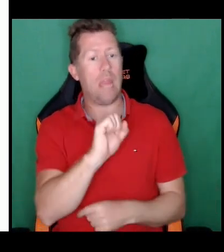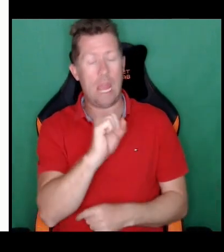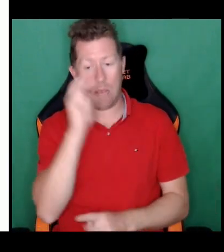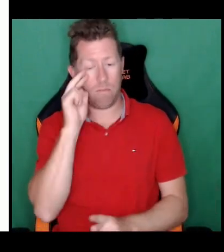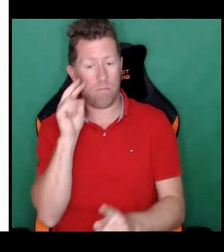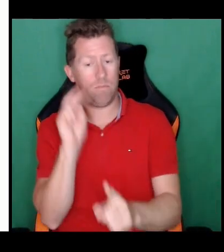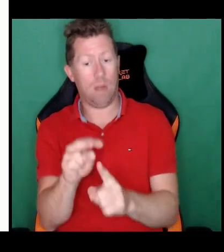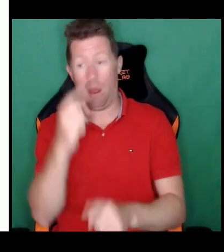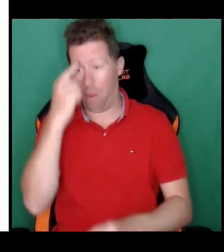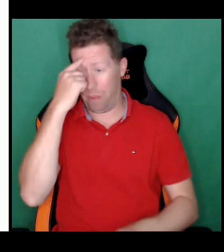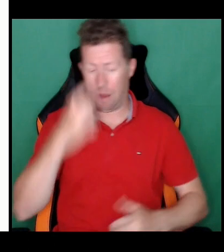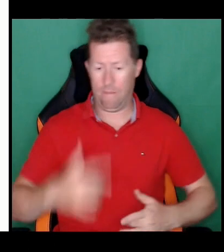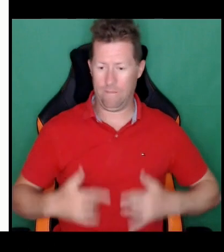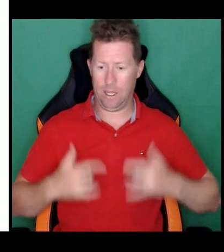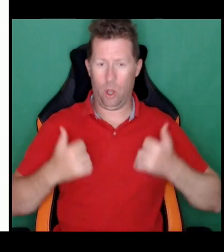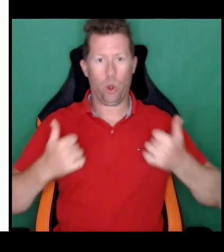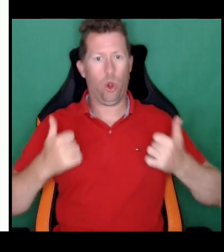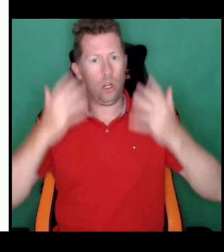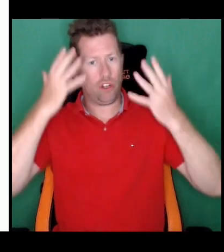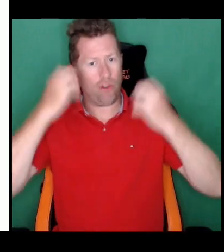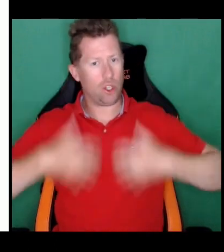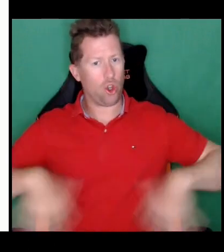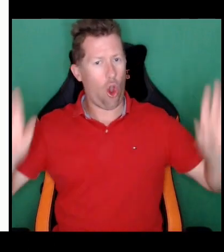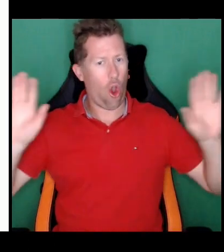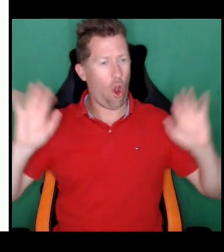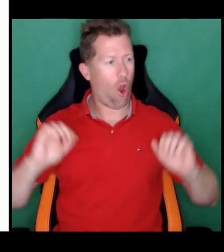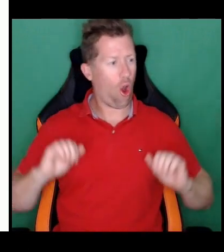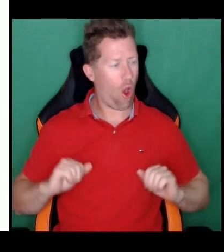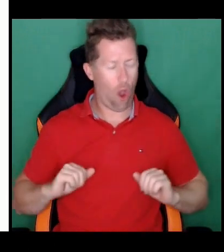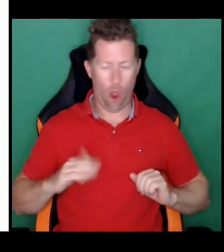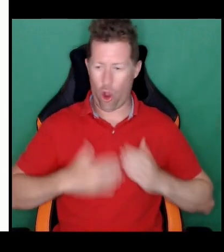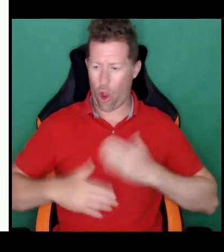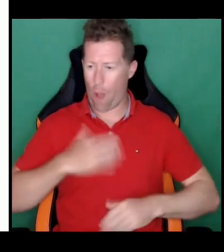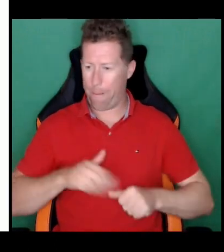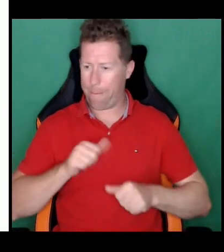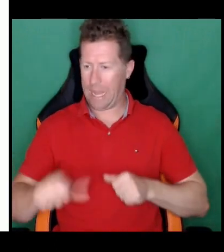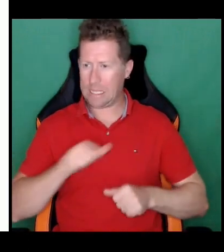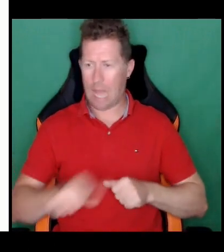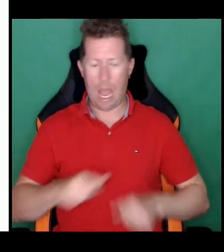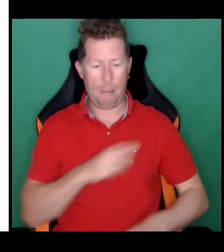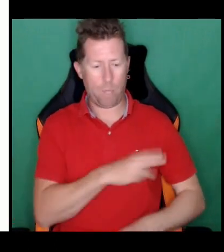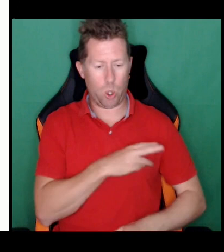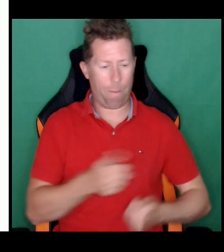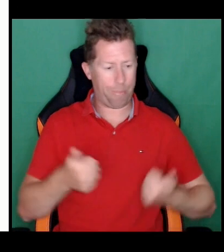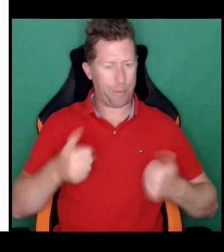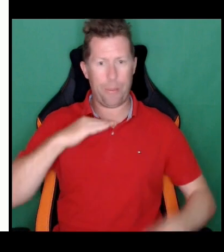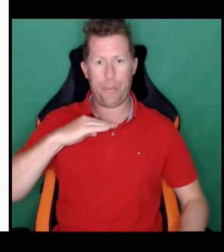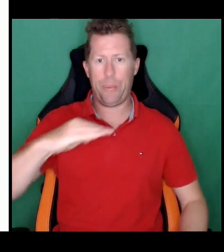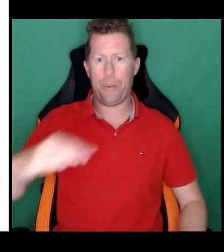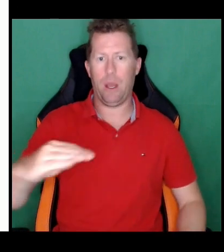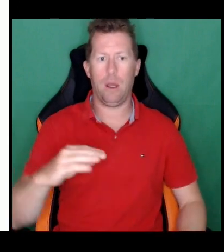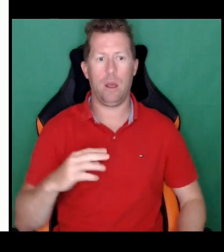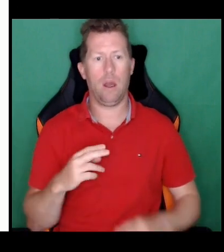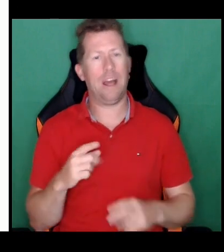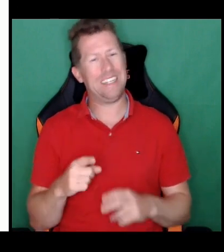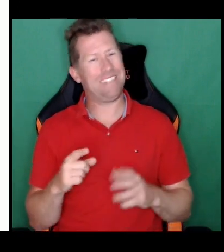makes you feel good, makes you feel less stressed, helps you cope with stress, and around mood control. There's an opportunity to